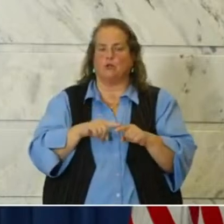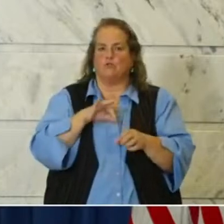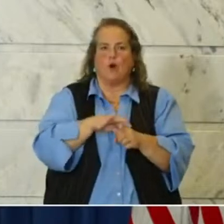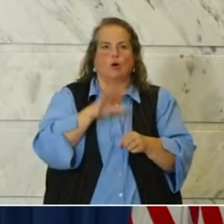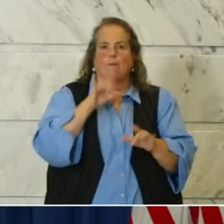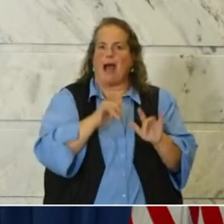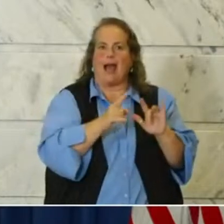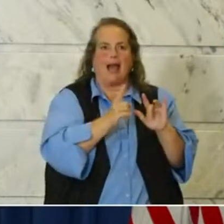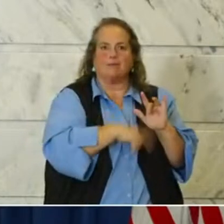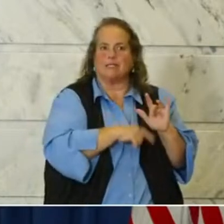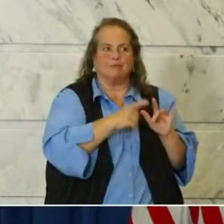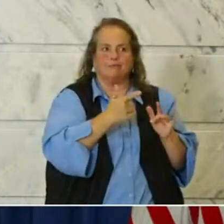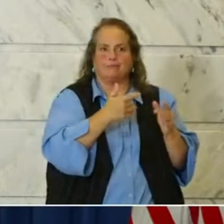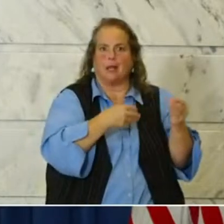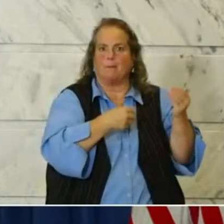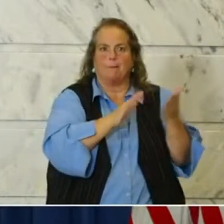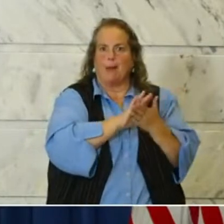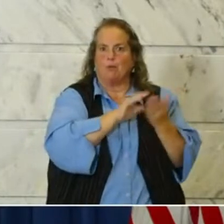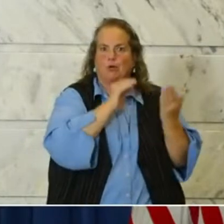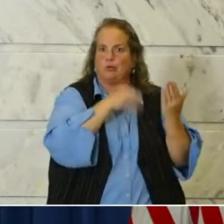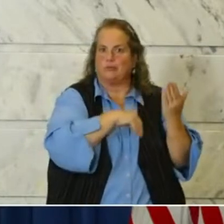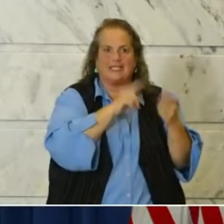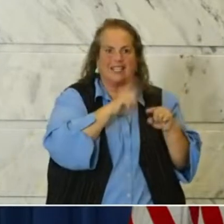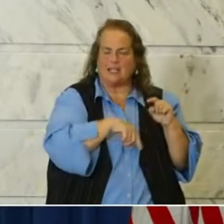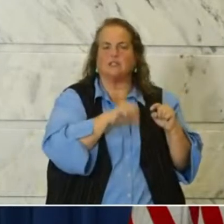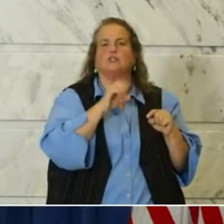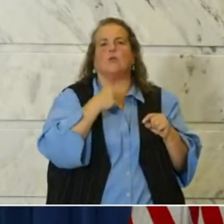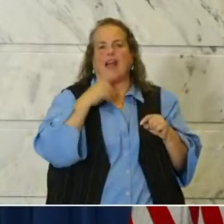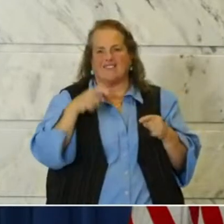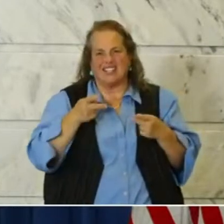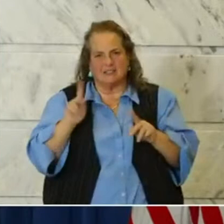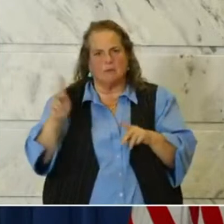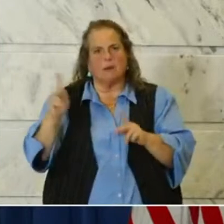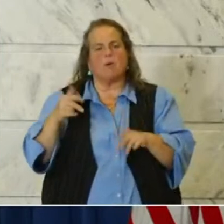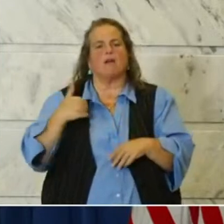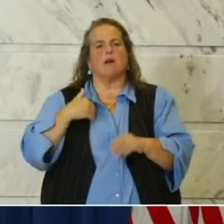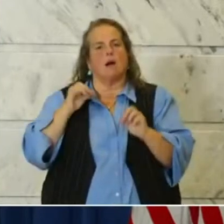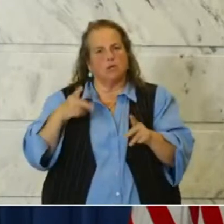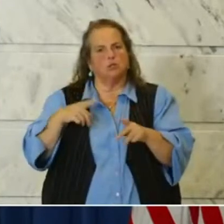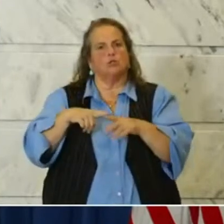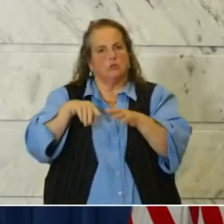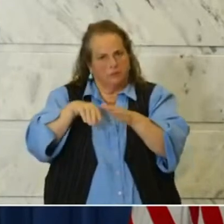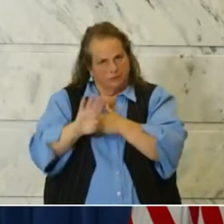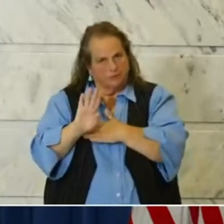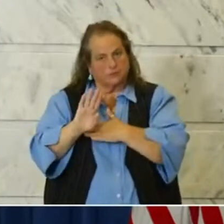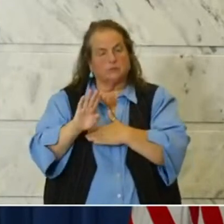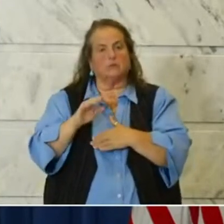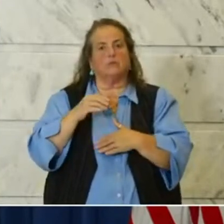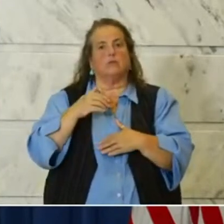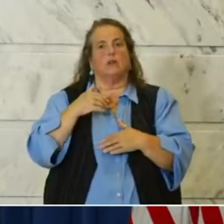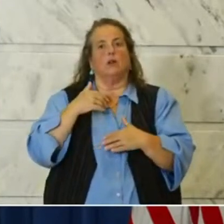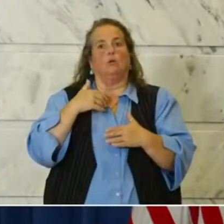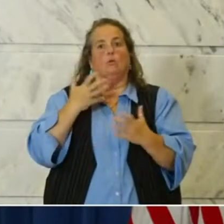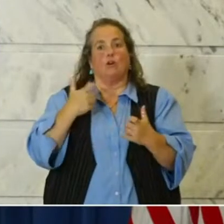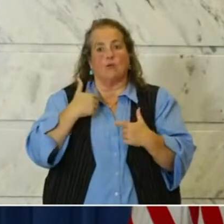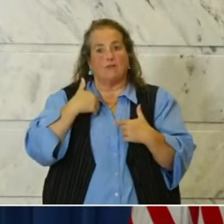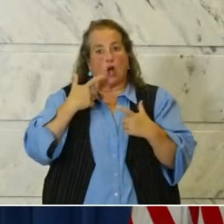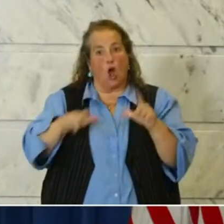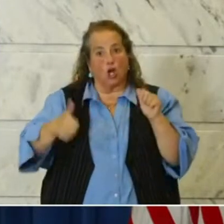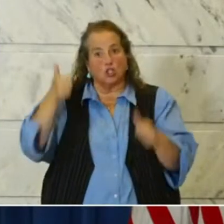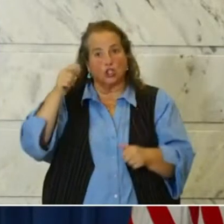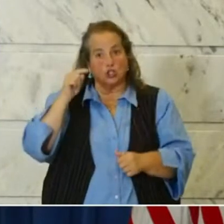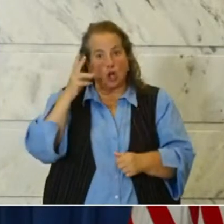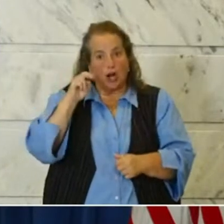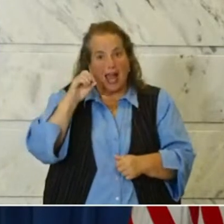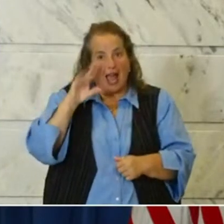we've got to make sure that we enfranchise everybody, that we have the largest turnout that we possibly can, and I